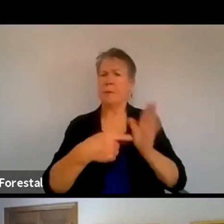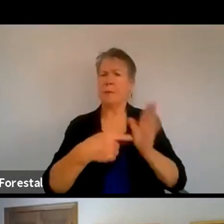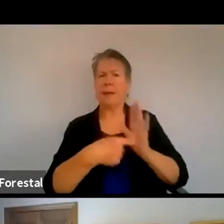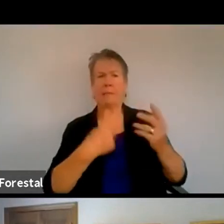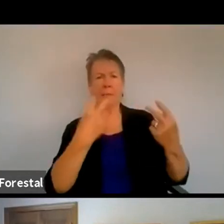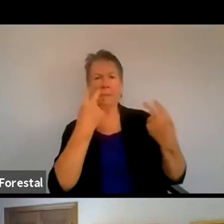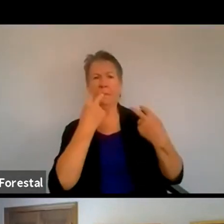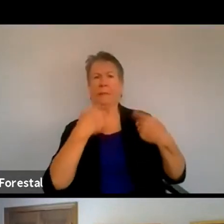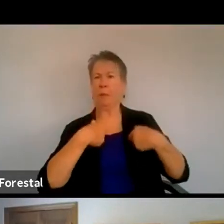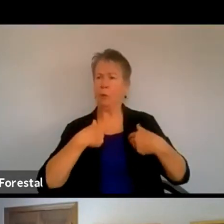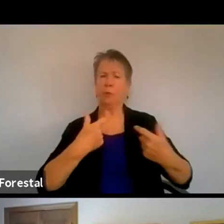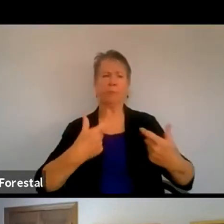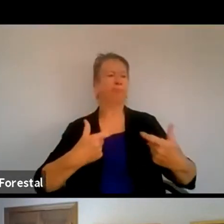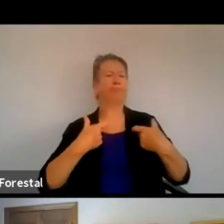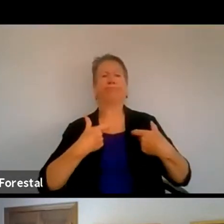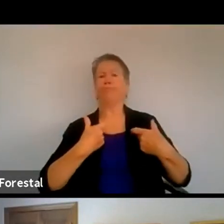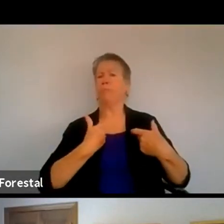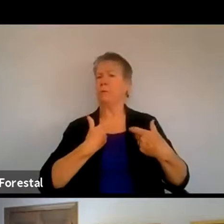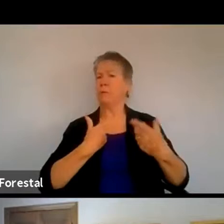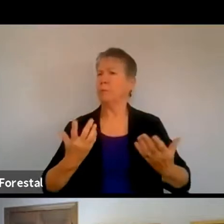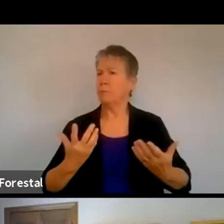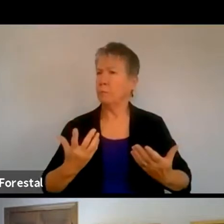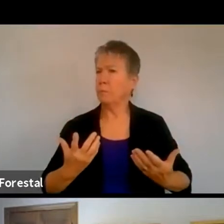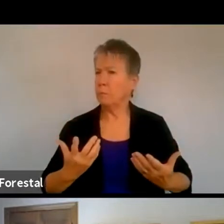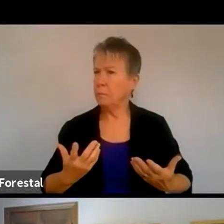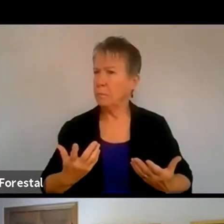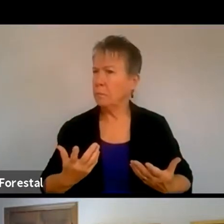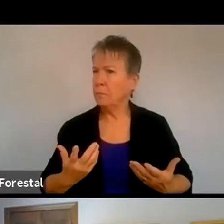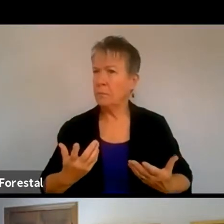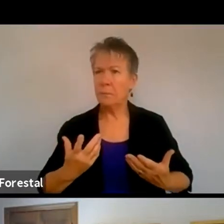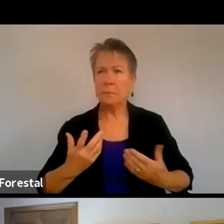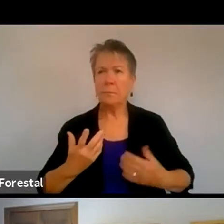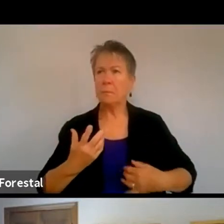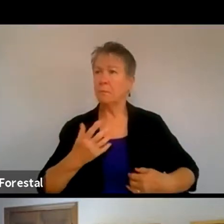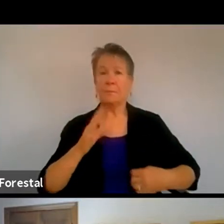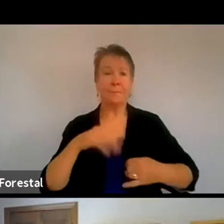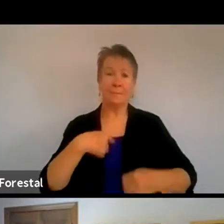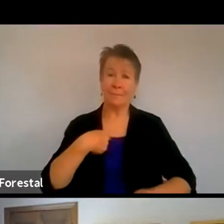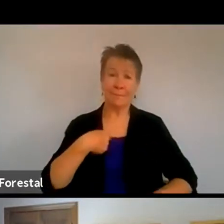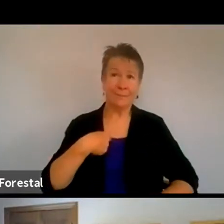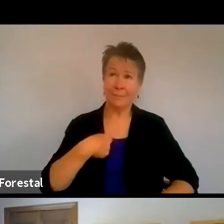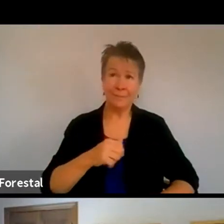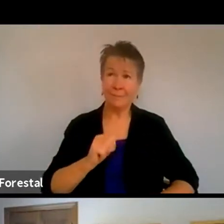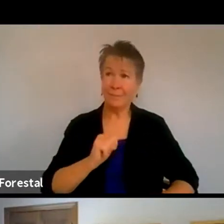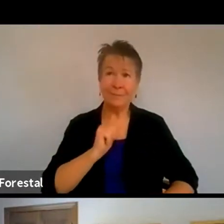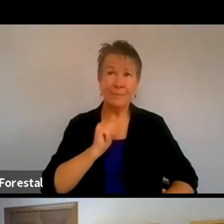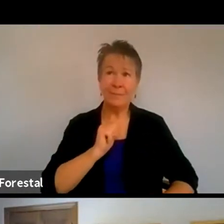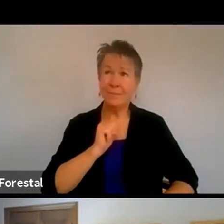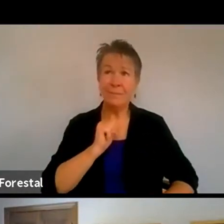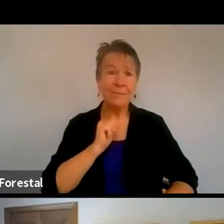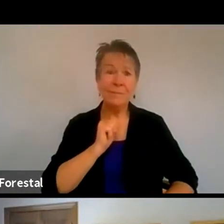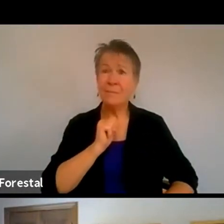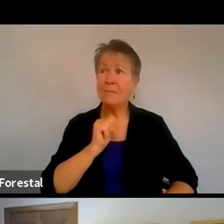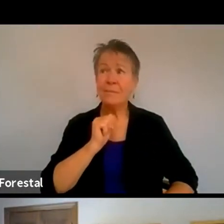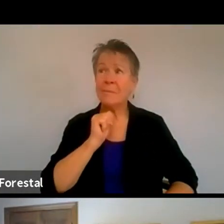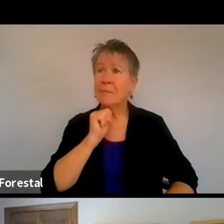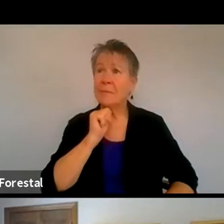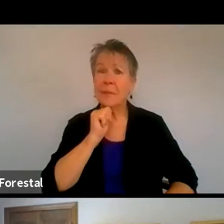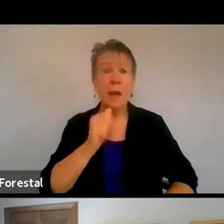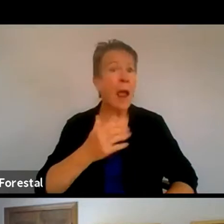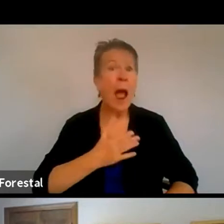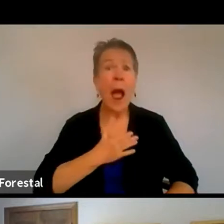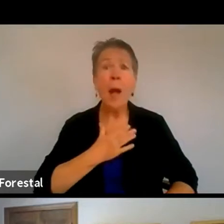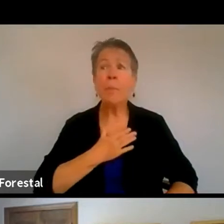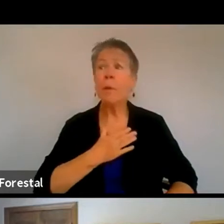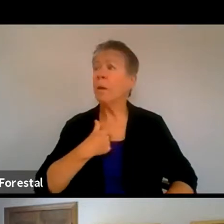do. I'm not one for walking off the stage, but we had no choice. I had no choice. There's no lapse of